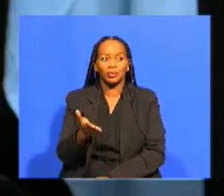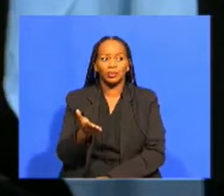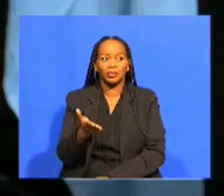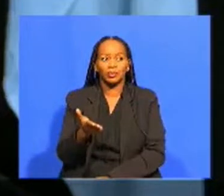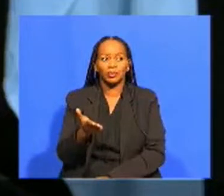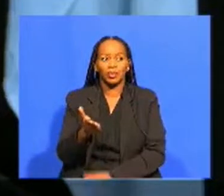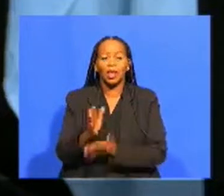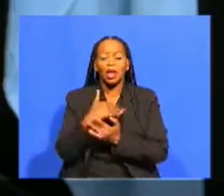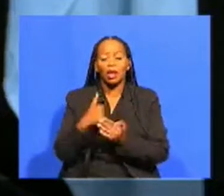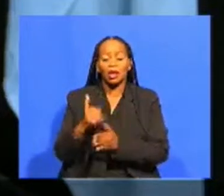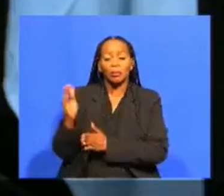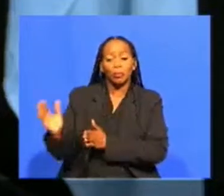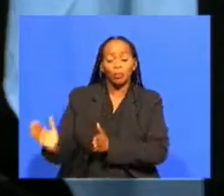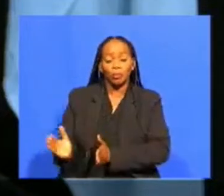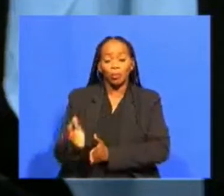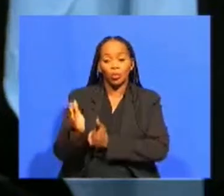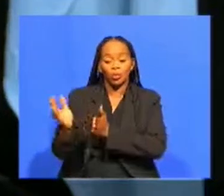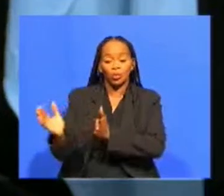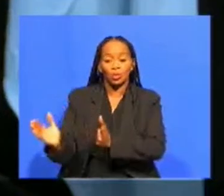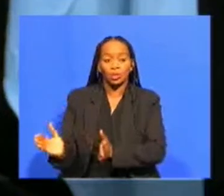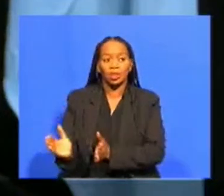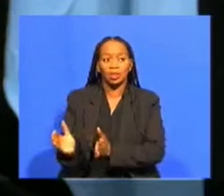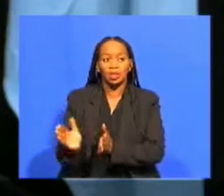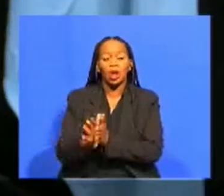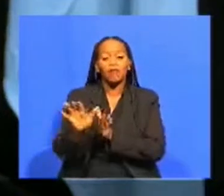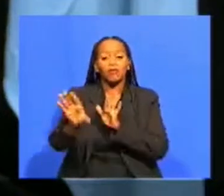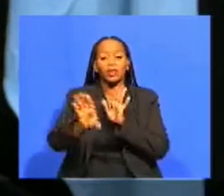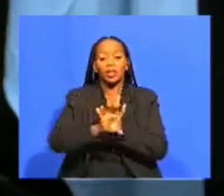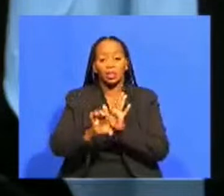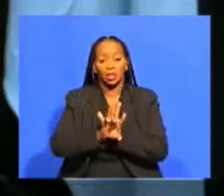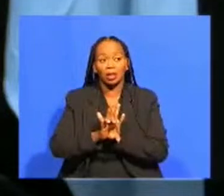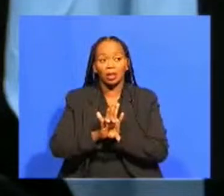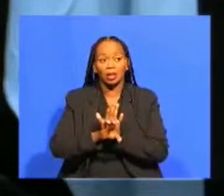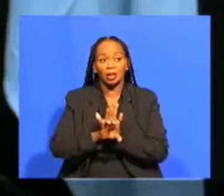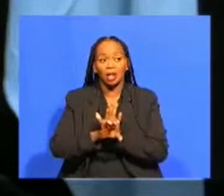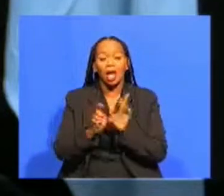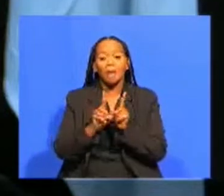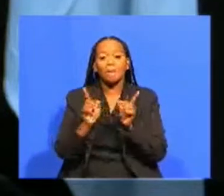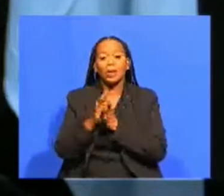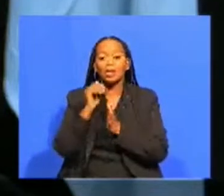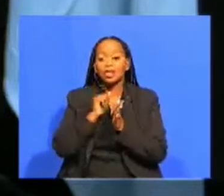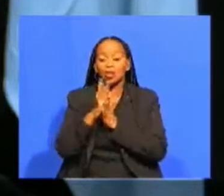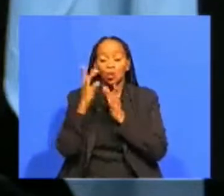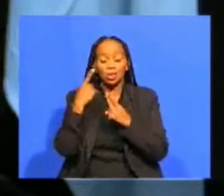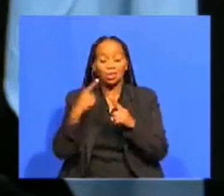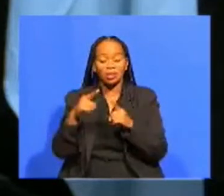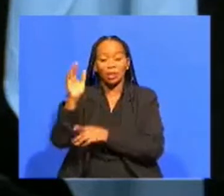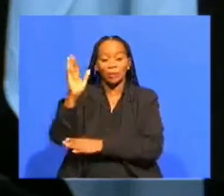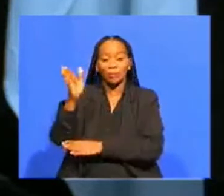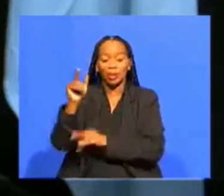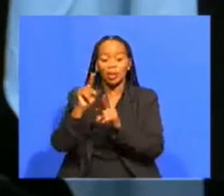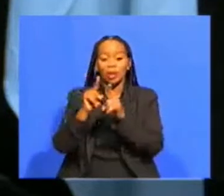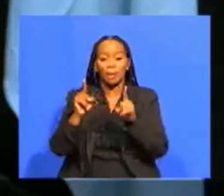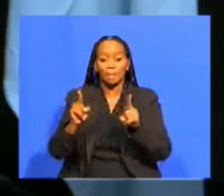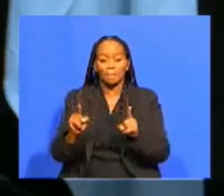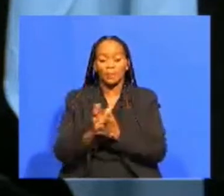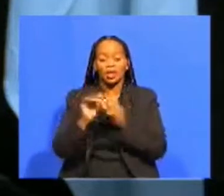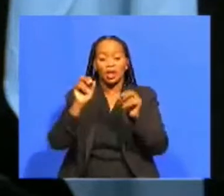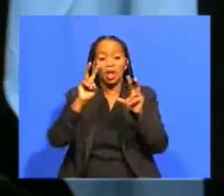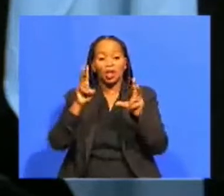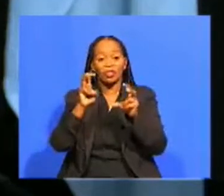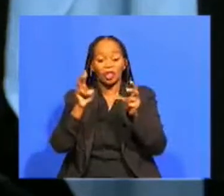espousing and promoting. For example, I did not touch on it, but the issue